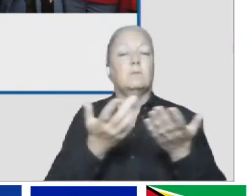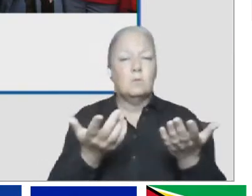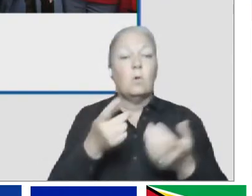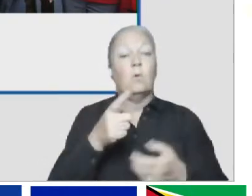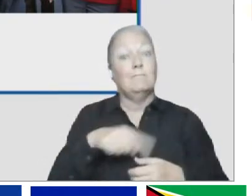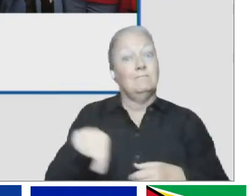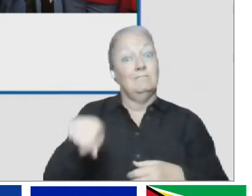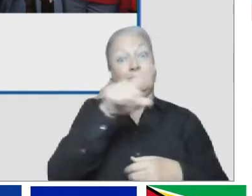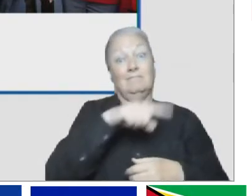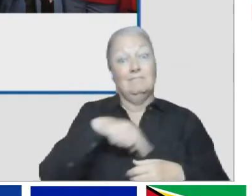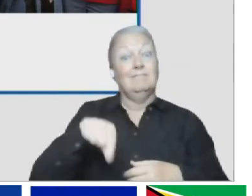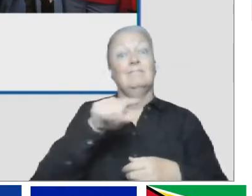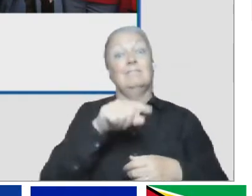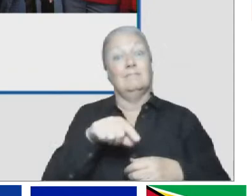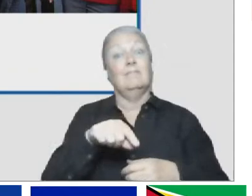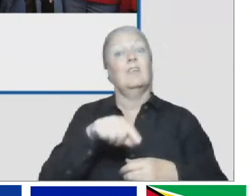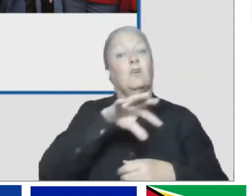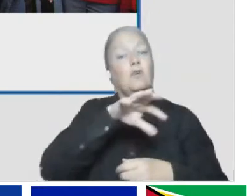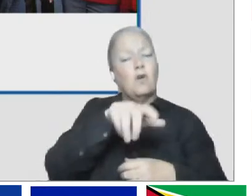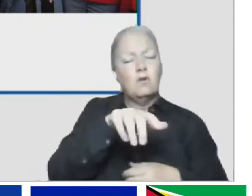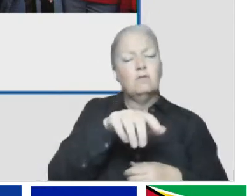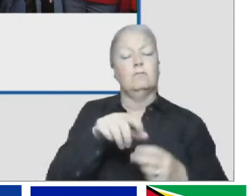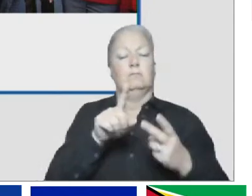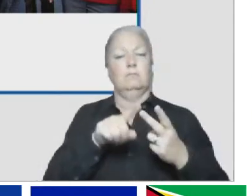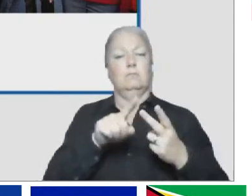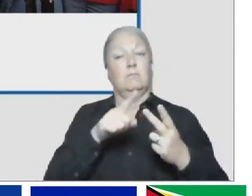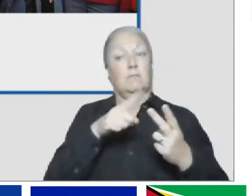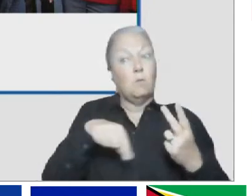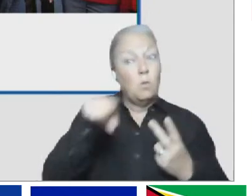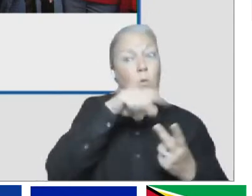government through the president,